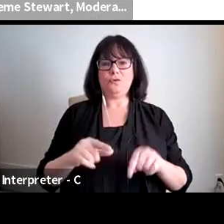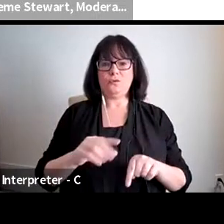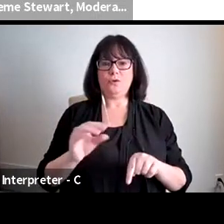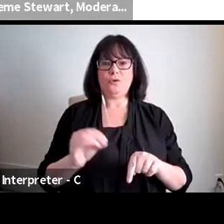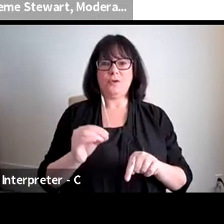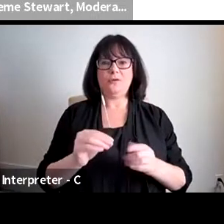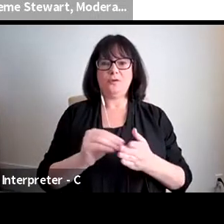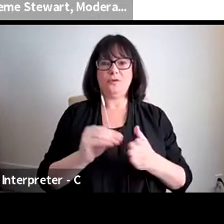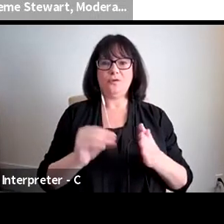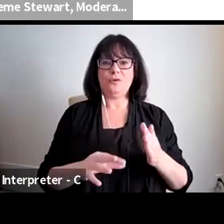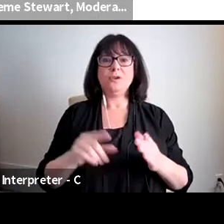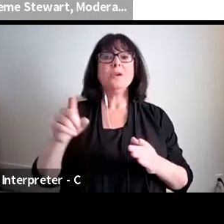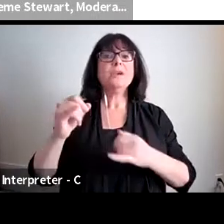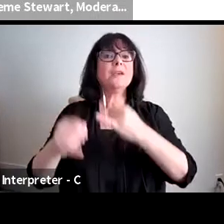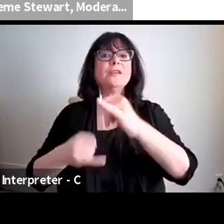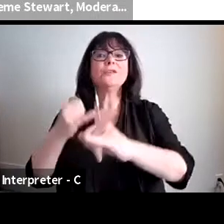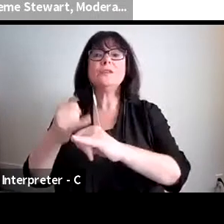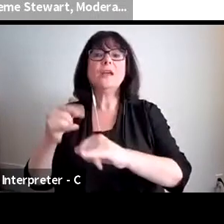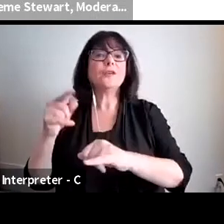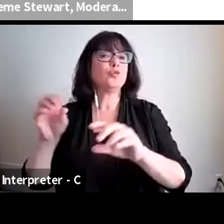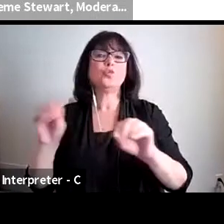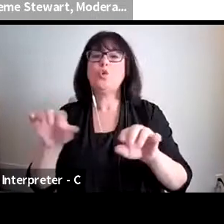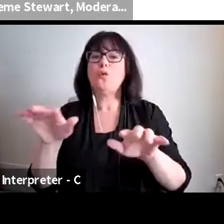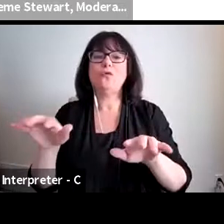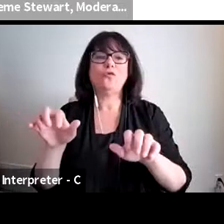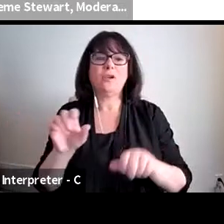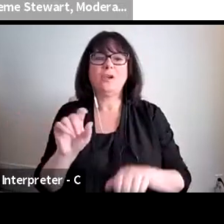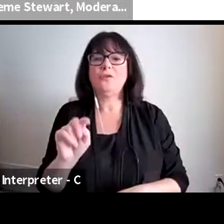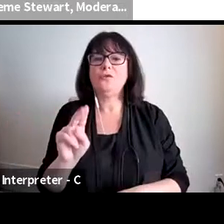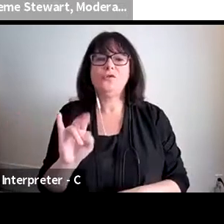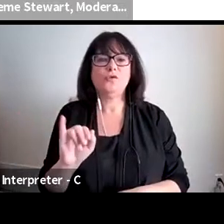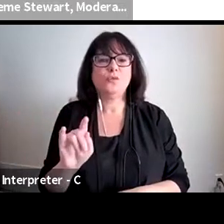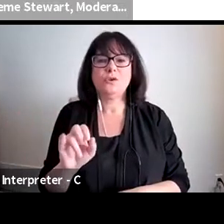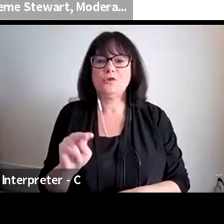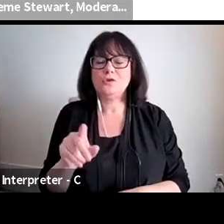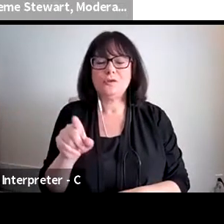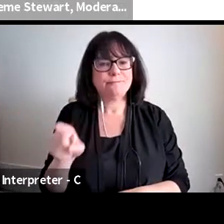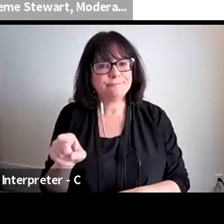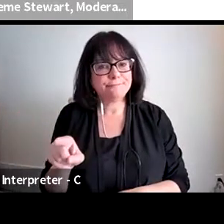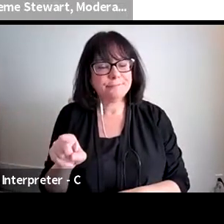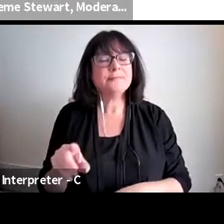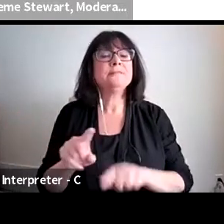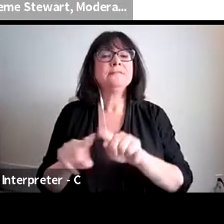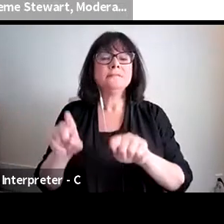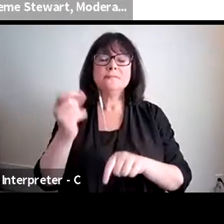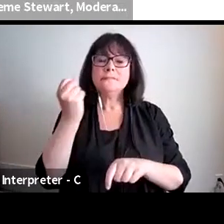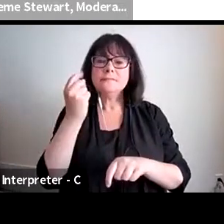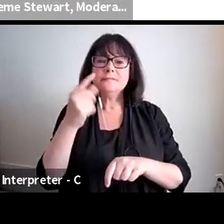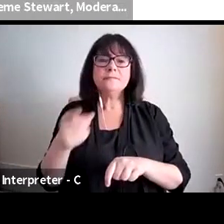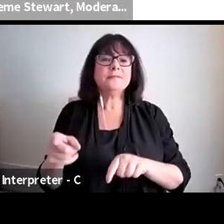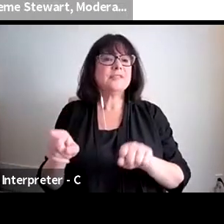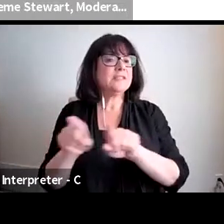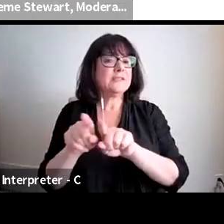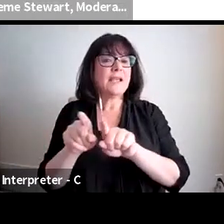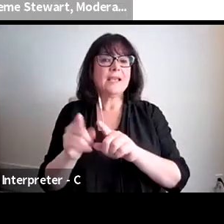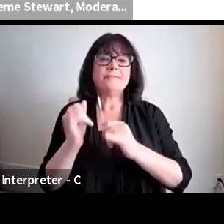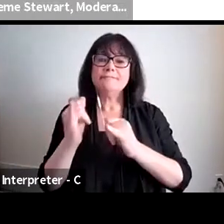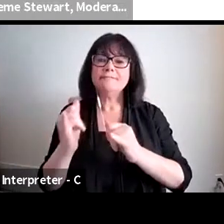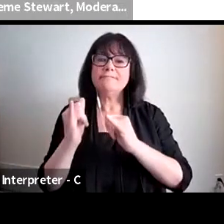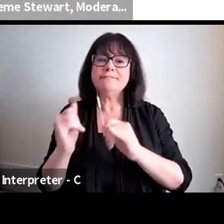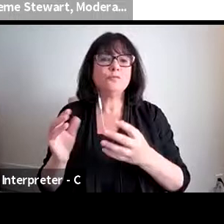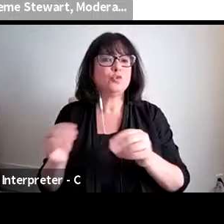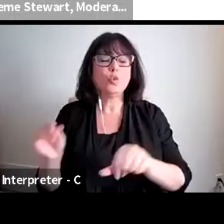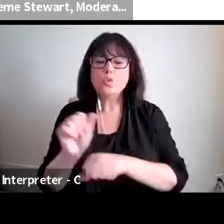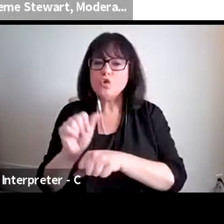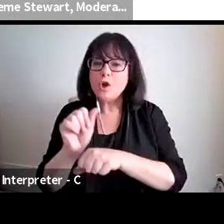many international students are having the same kinds of financial challenges related to COVID and loss of job opportunities, etc. And